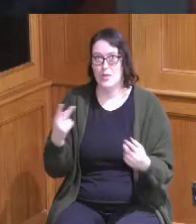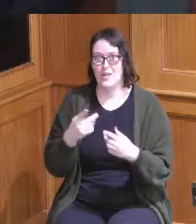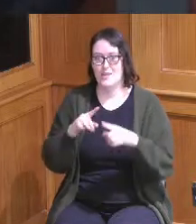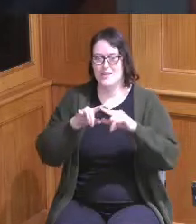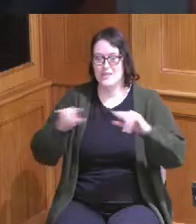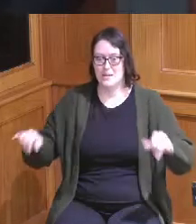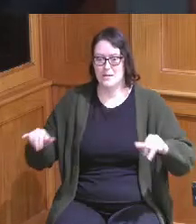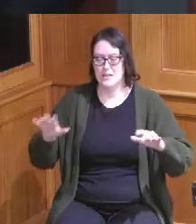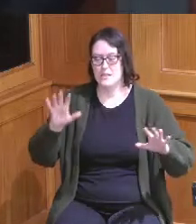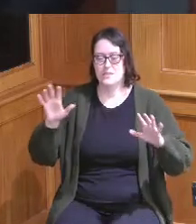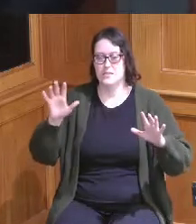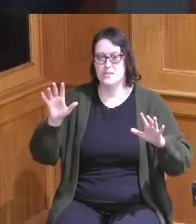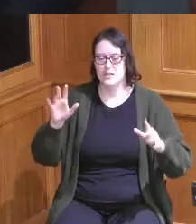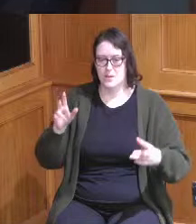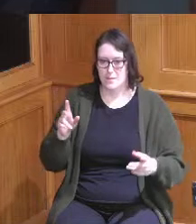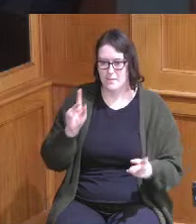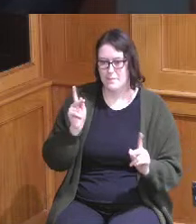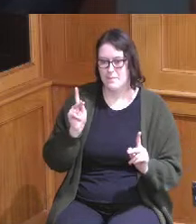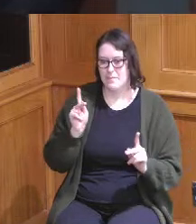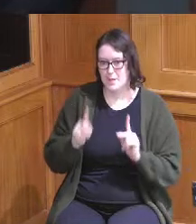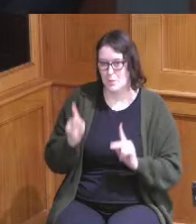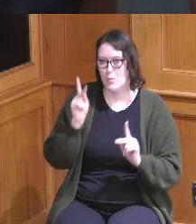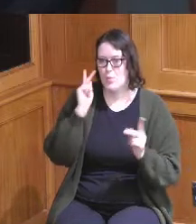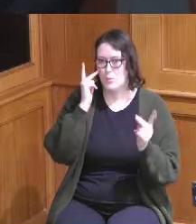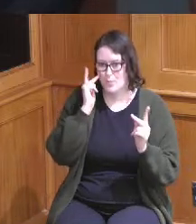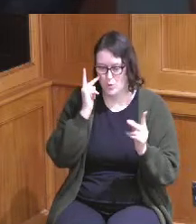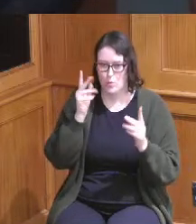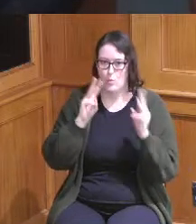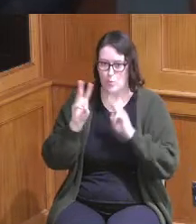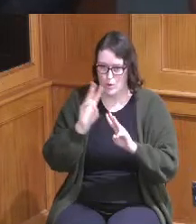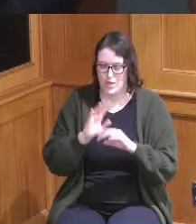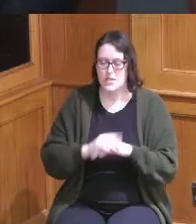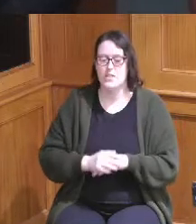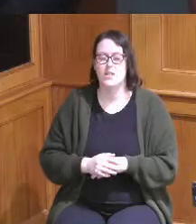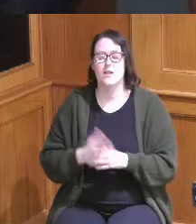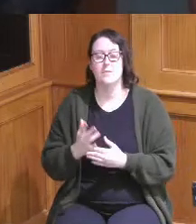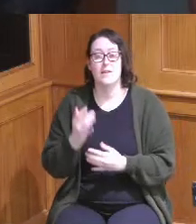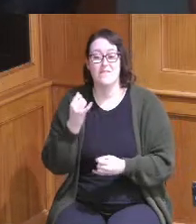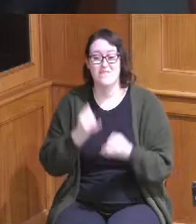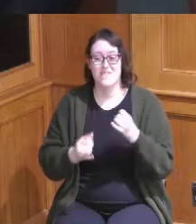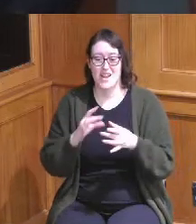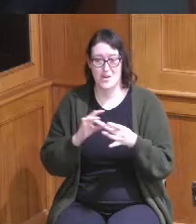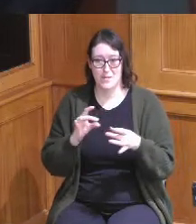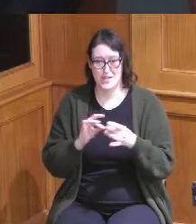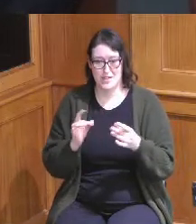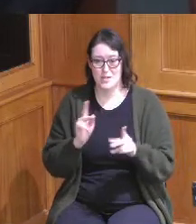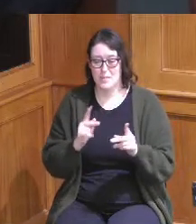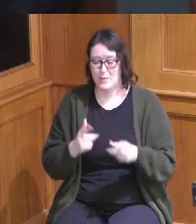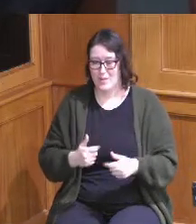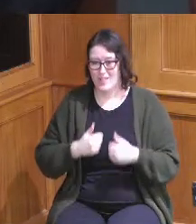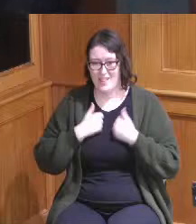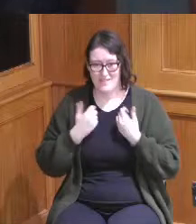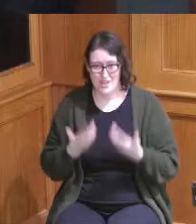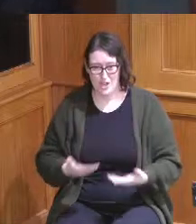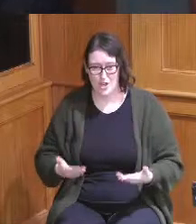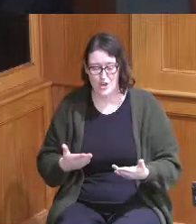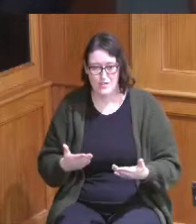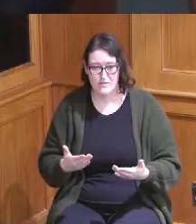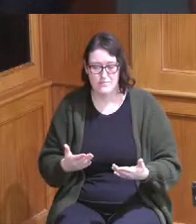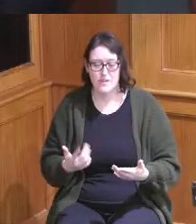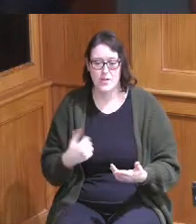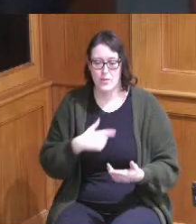together. And so I think the final message to our residents is that